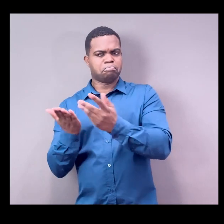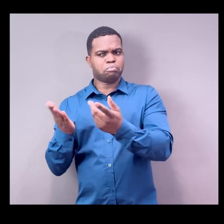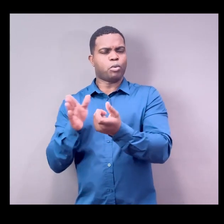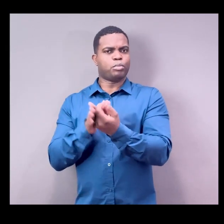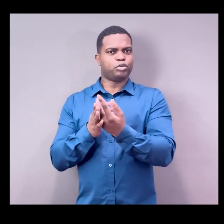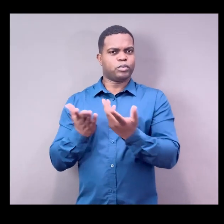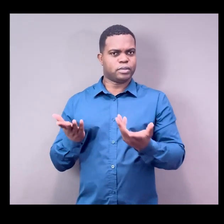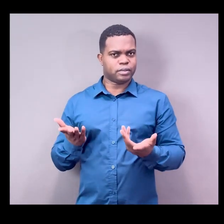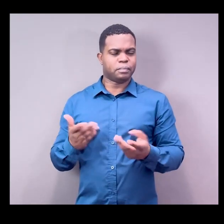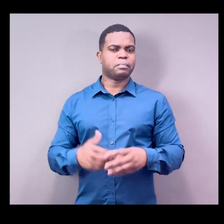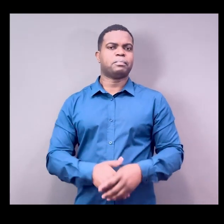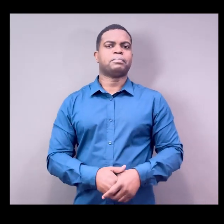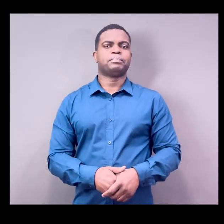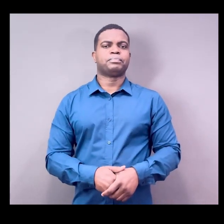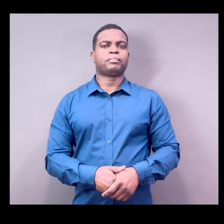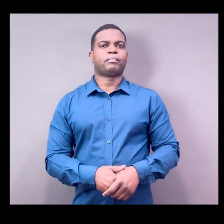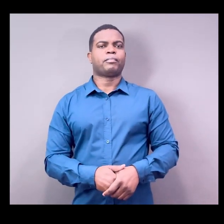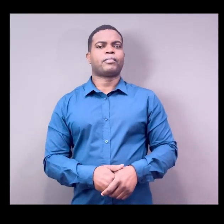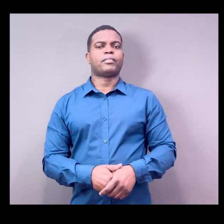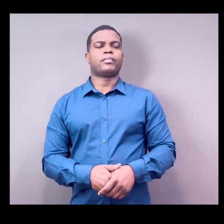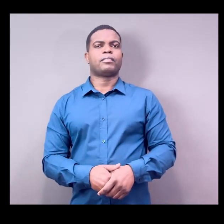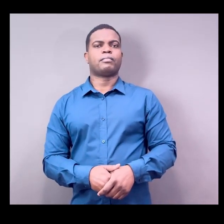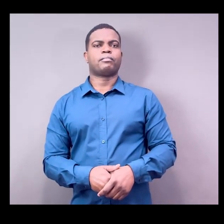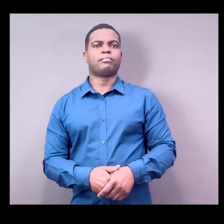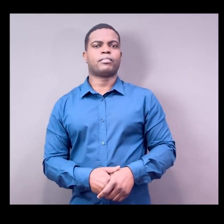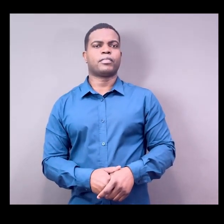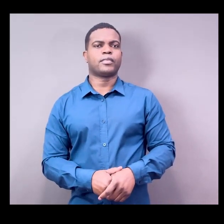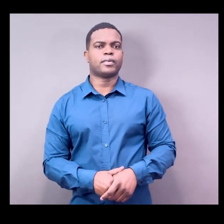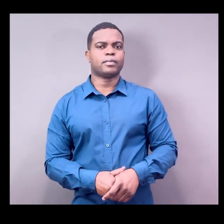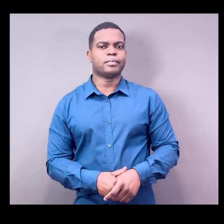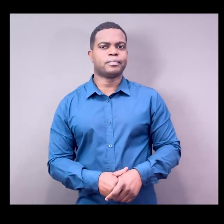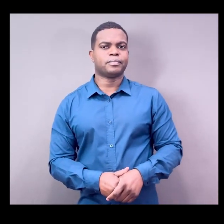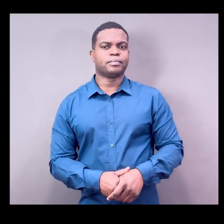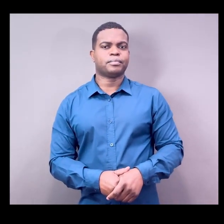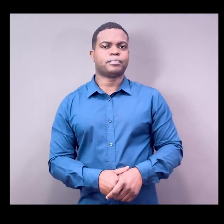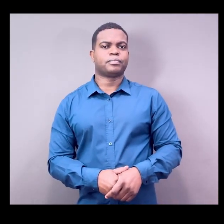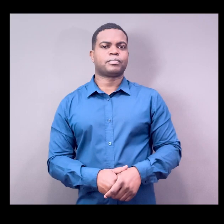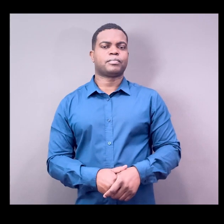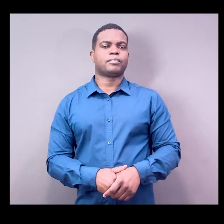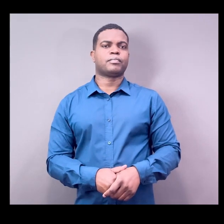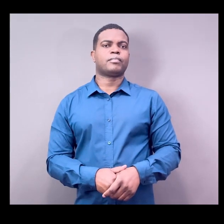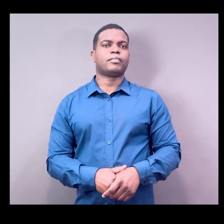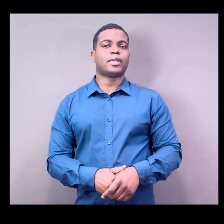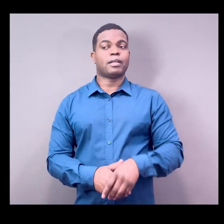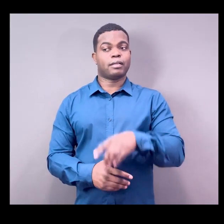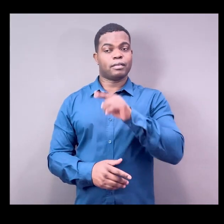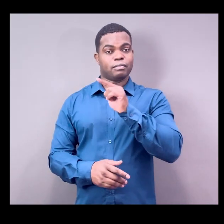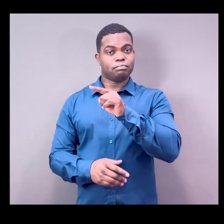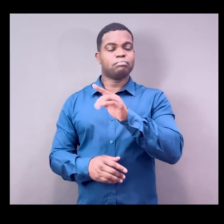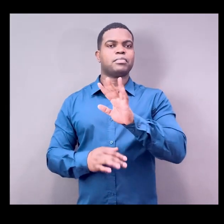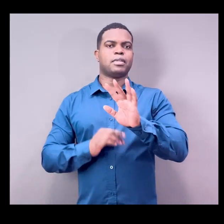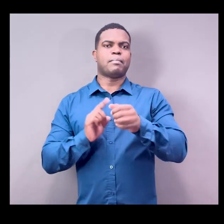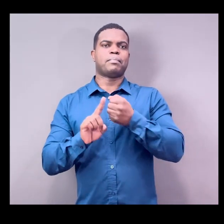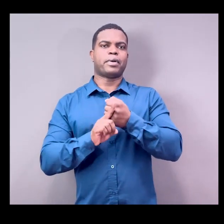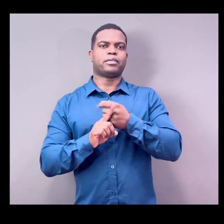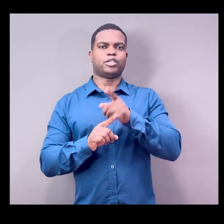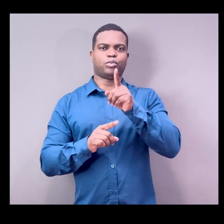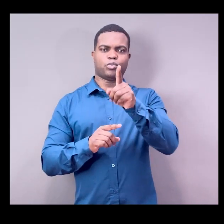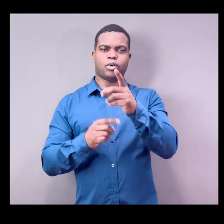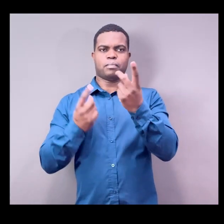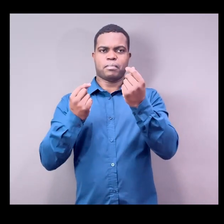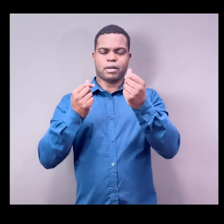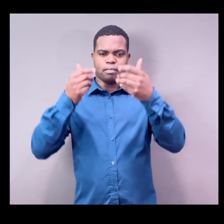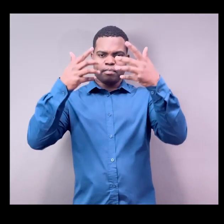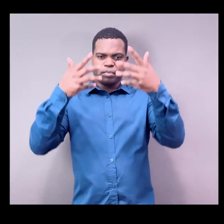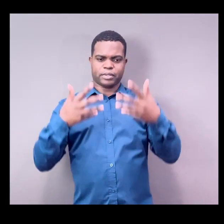an opportunity. So that will also shape how your budget